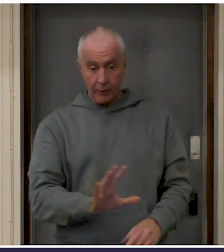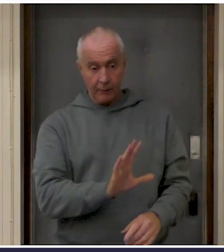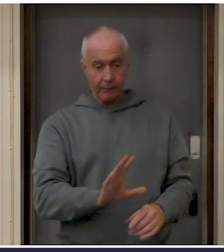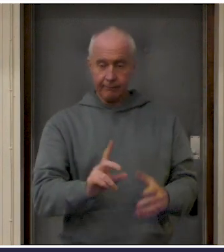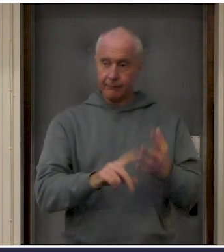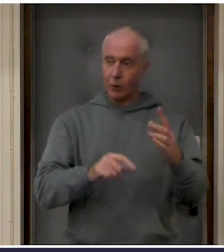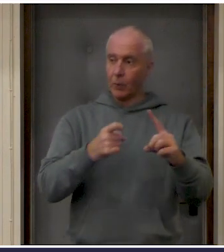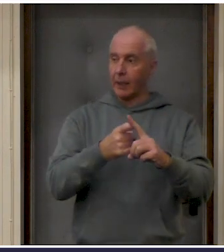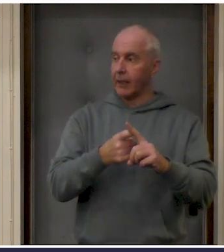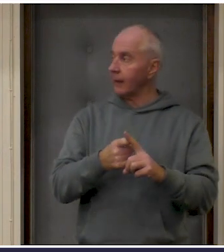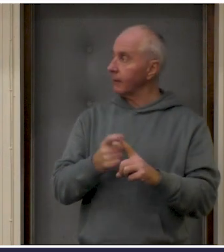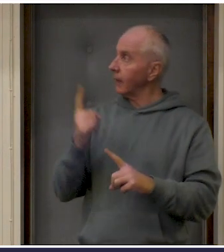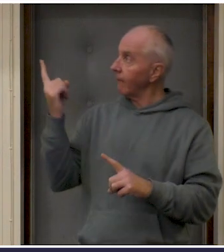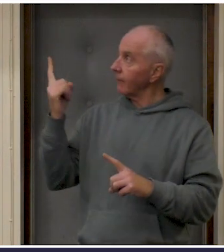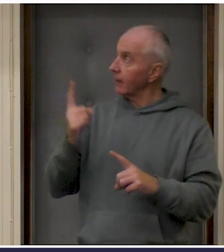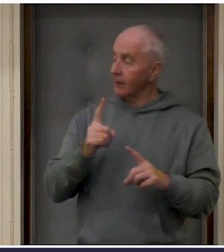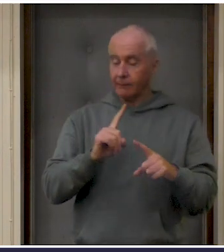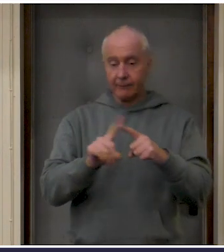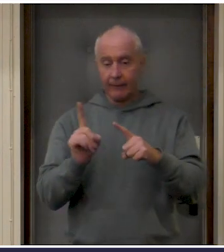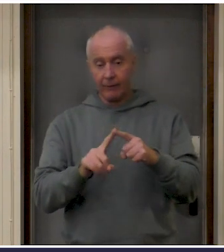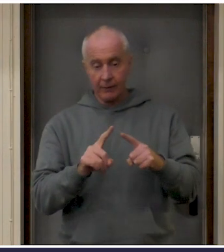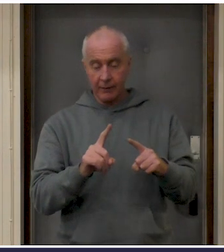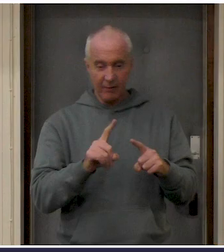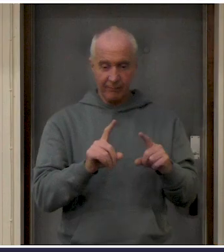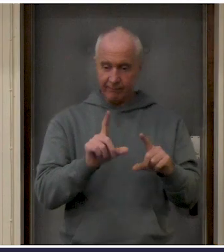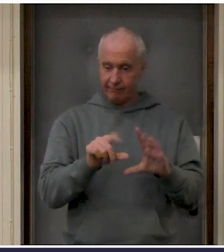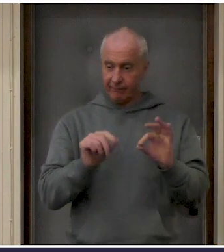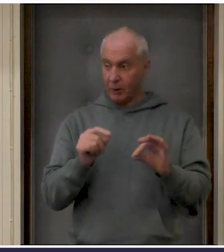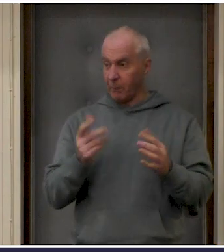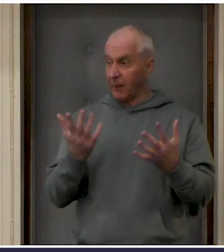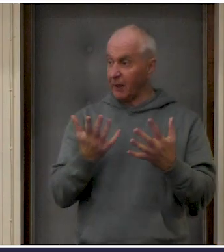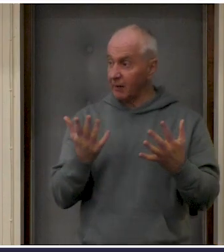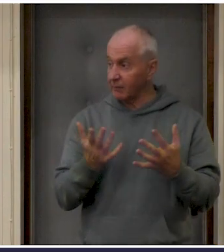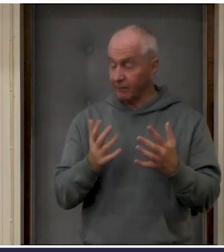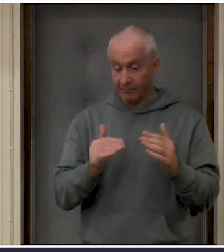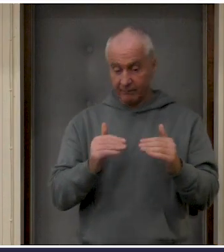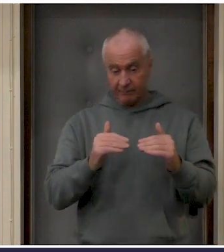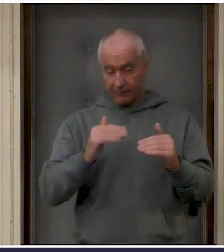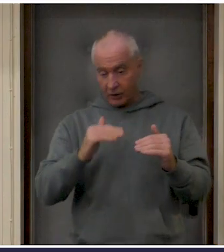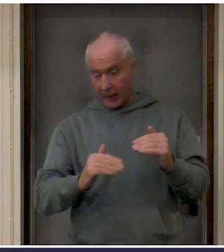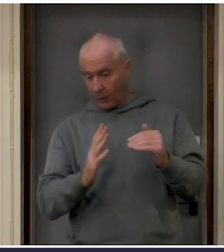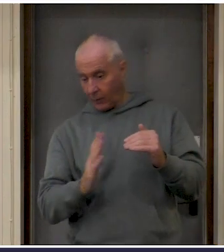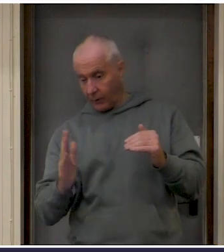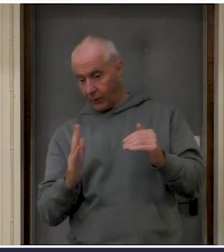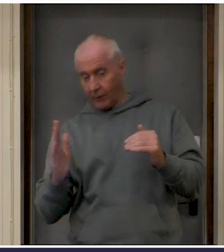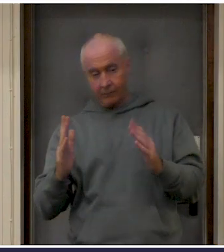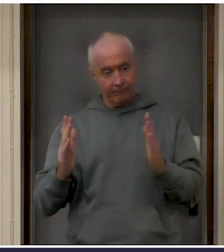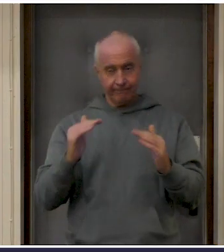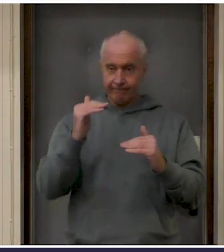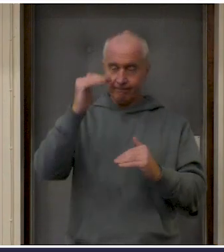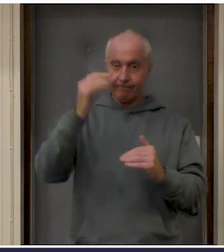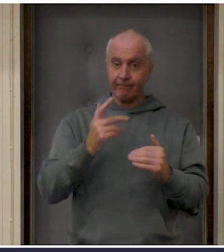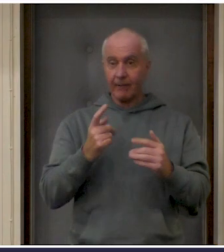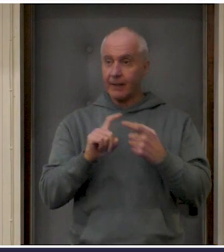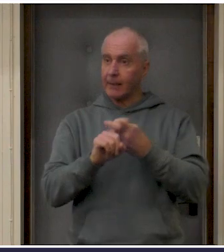locations. Here's a selection of them, but could be any of those, could be others. It all depends on which developers,